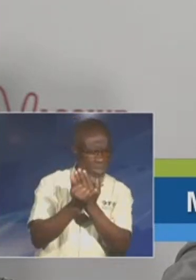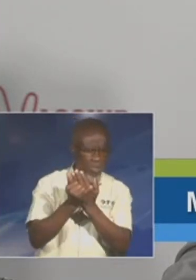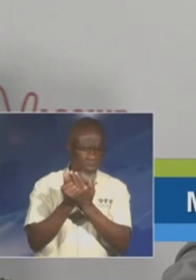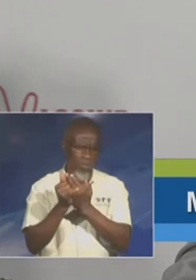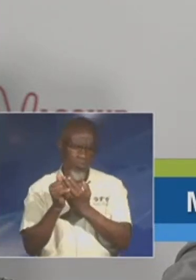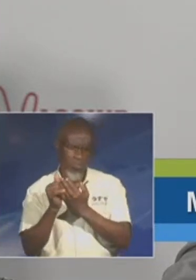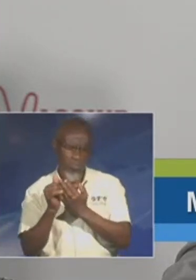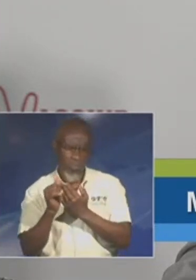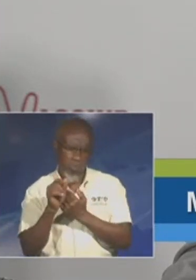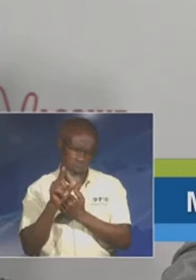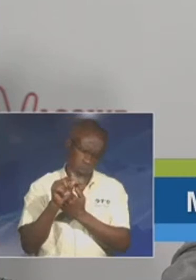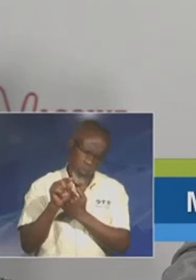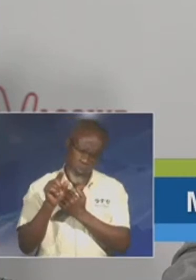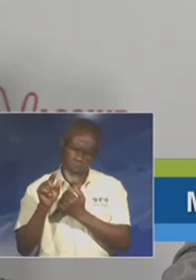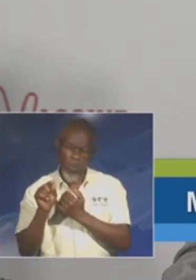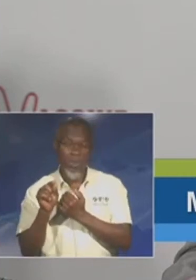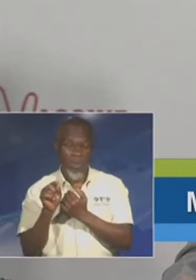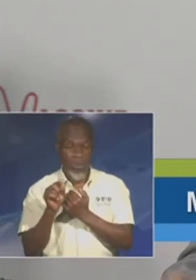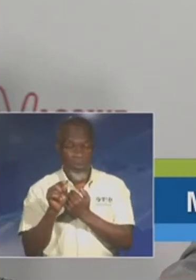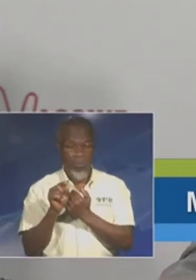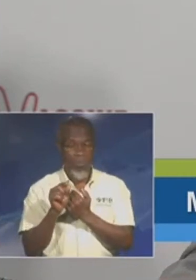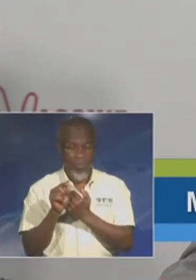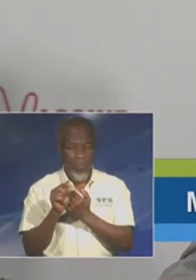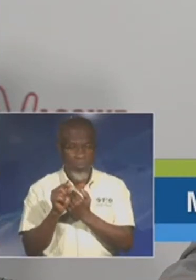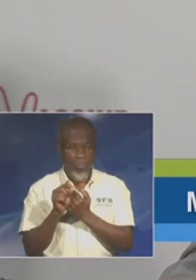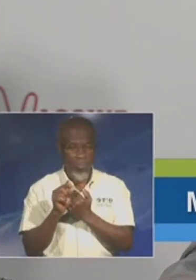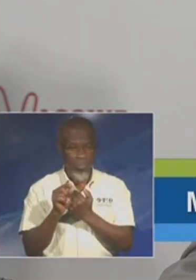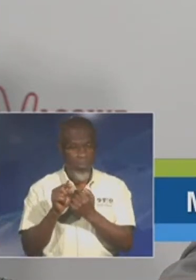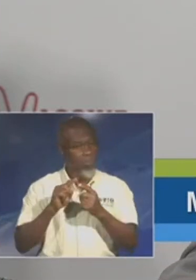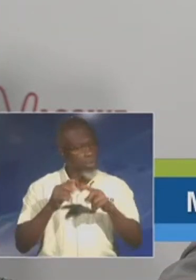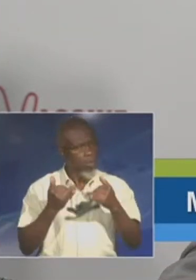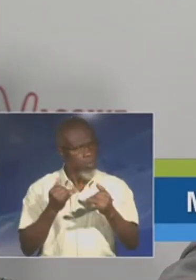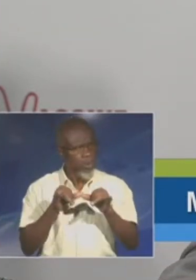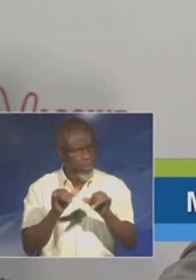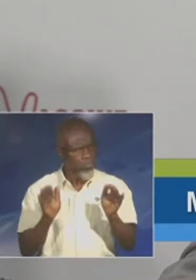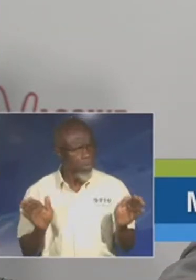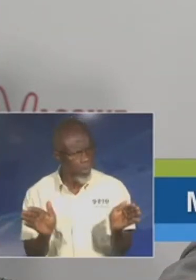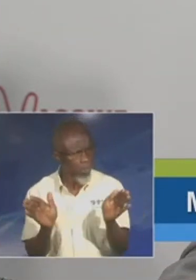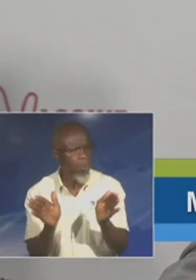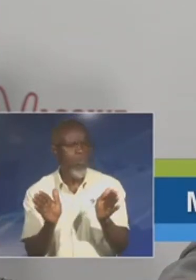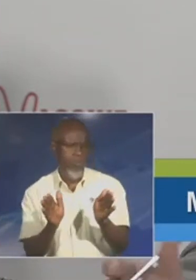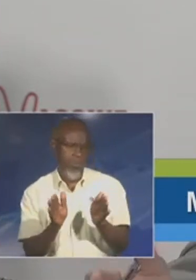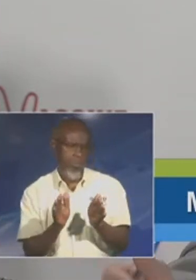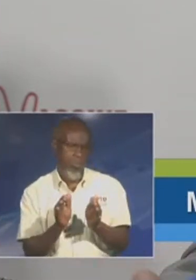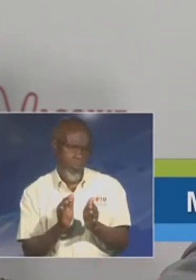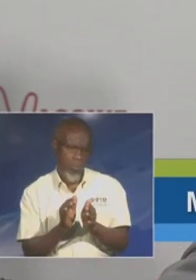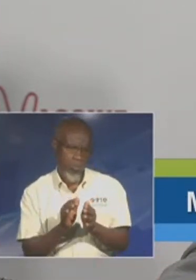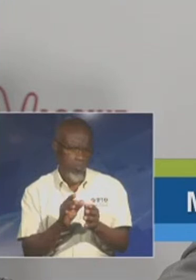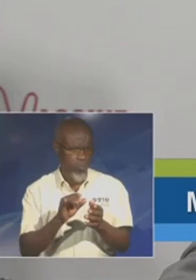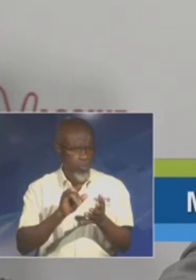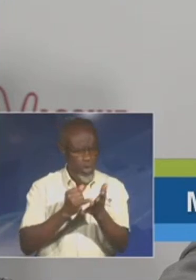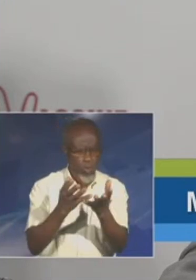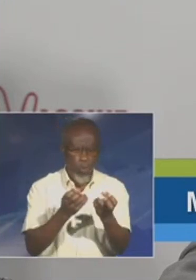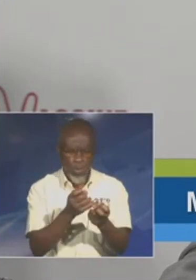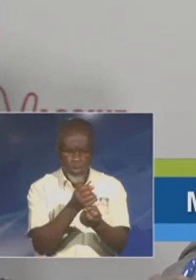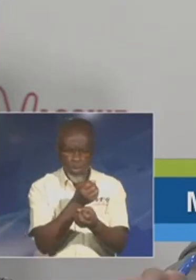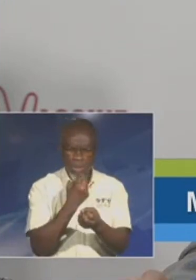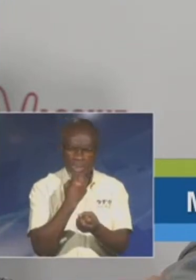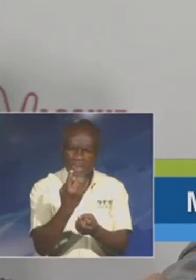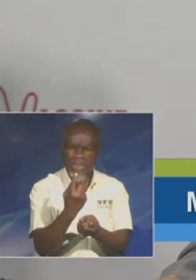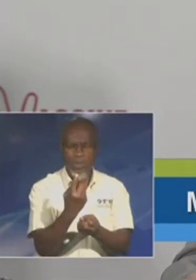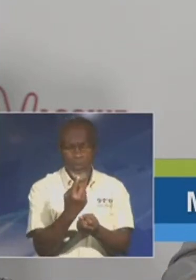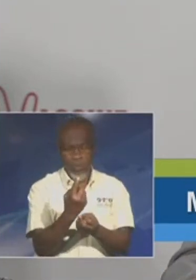a serious push in recent times. I just want to give the population and media